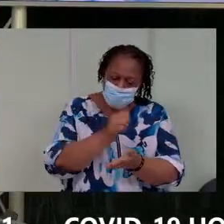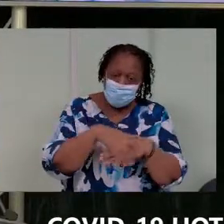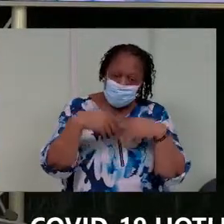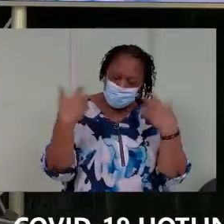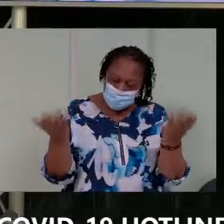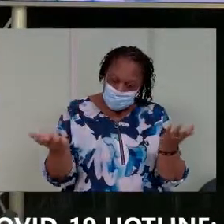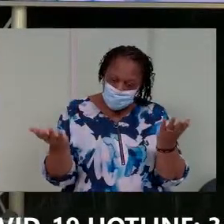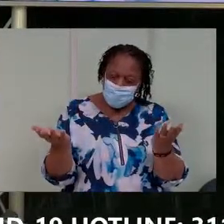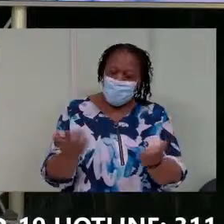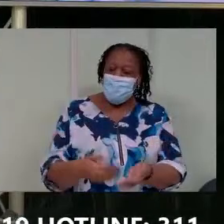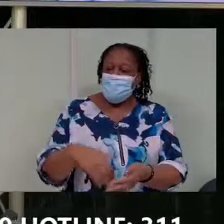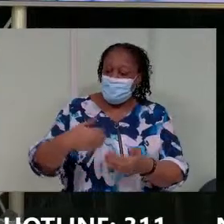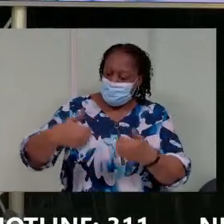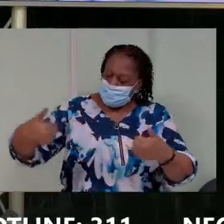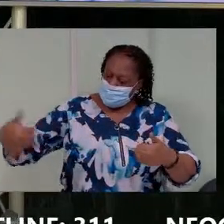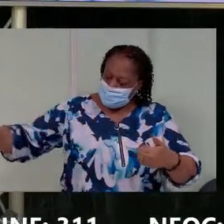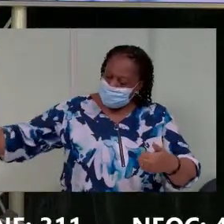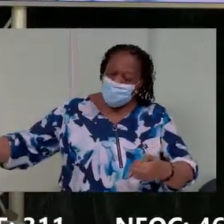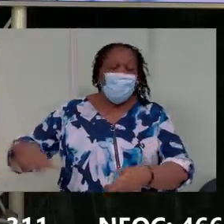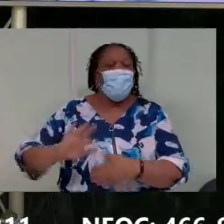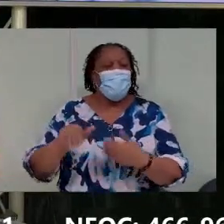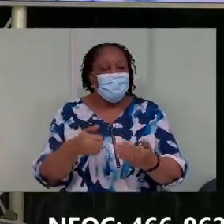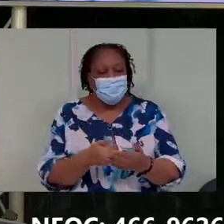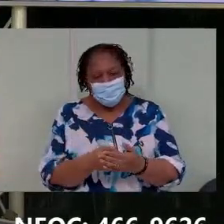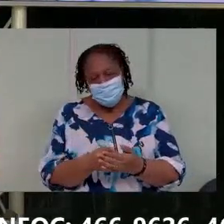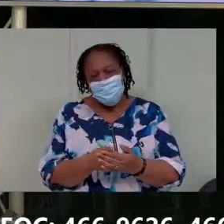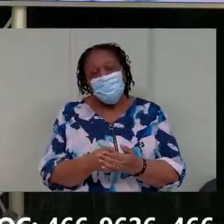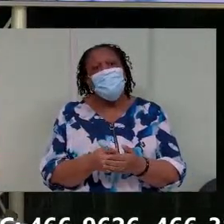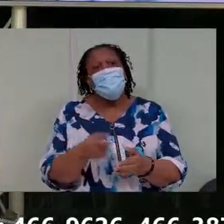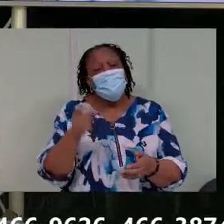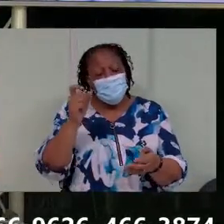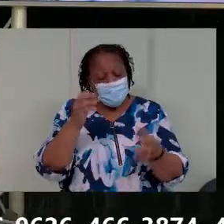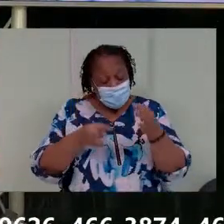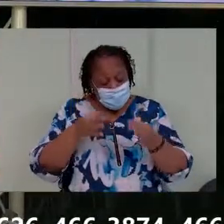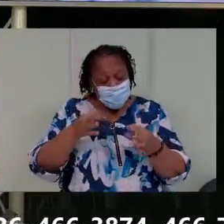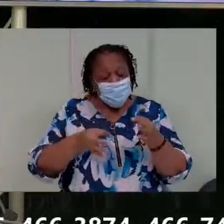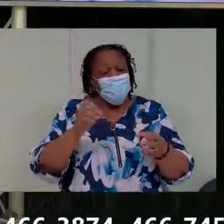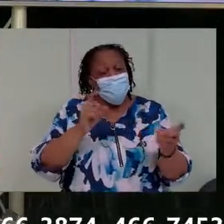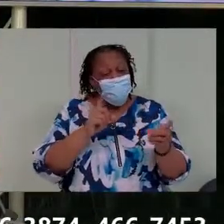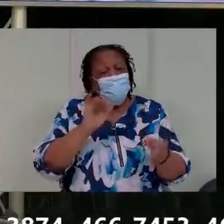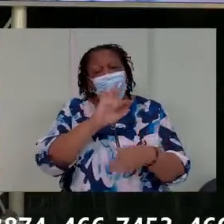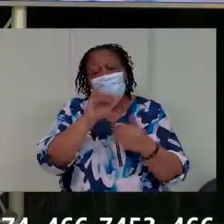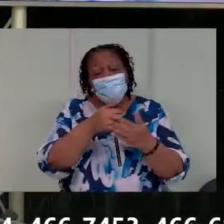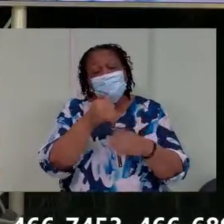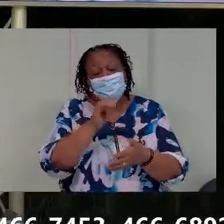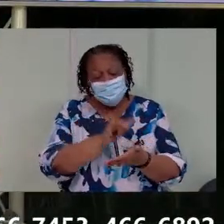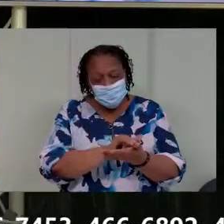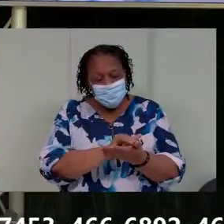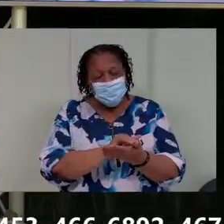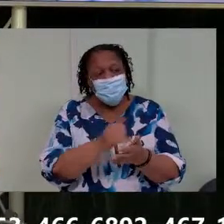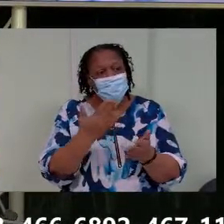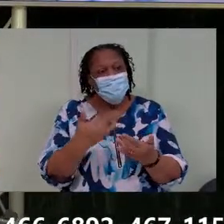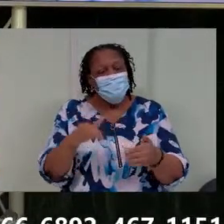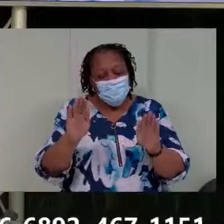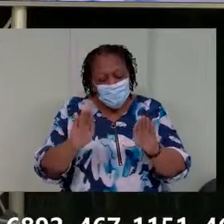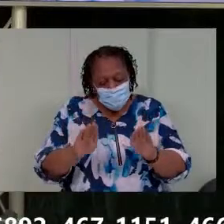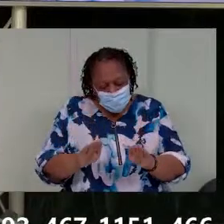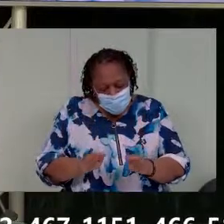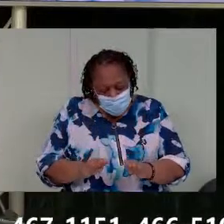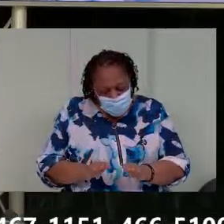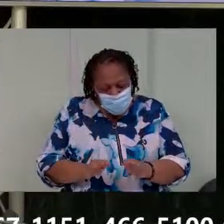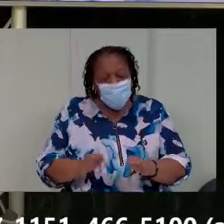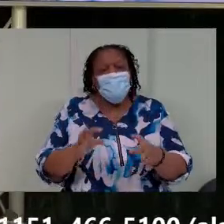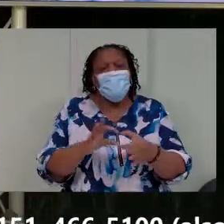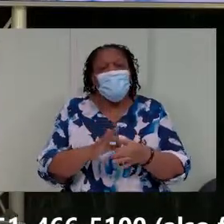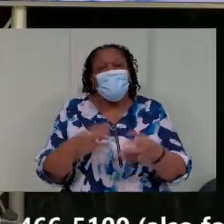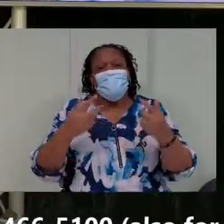becoming reinfected or infected will be significantly reduced. So I urge us all to cooperate with the